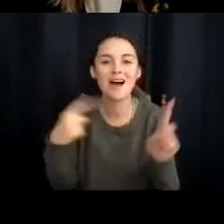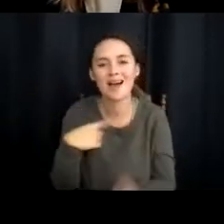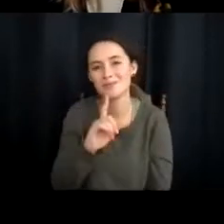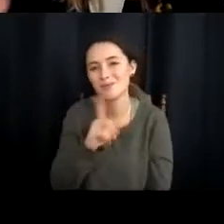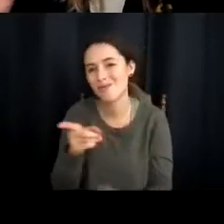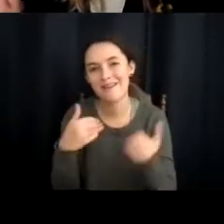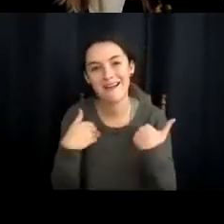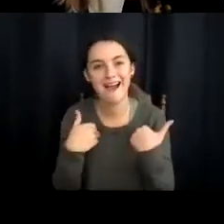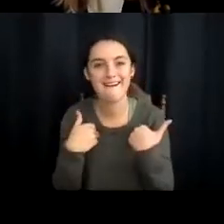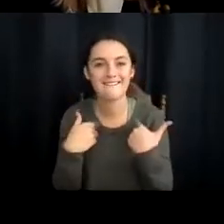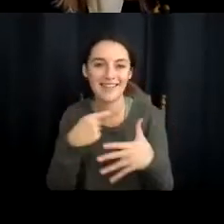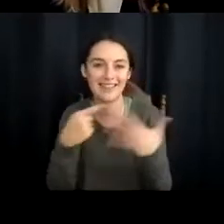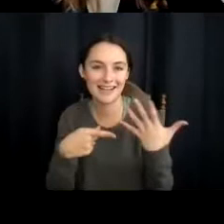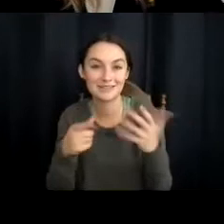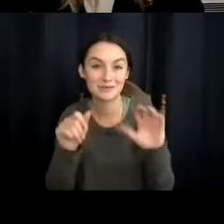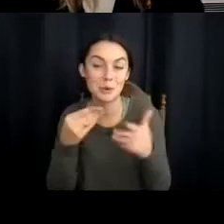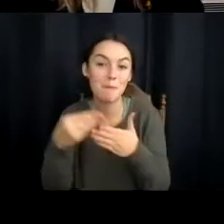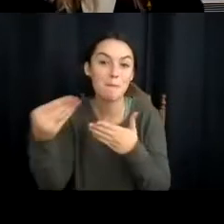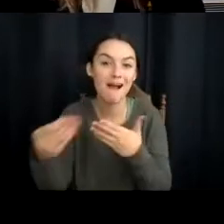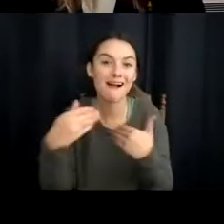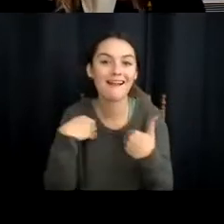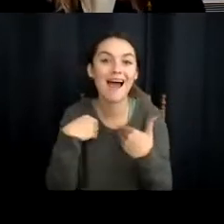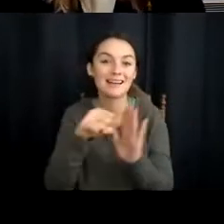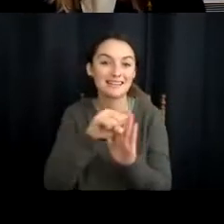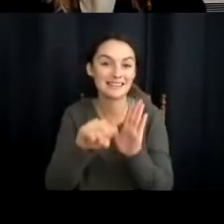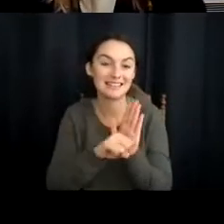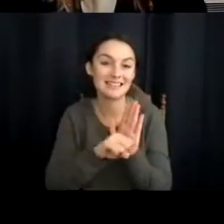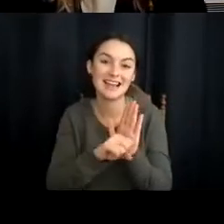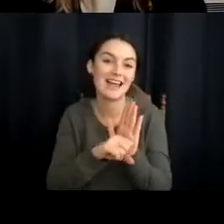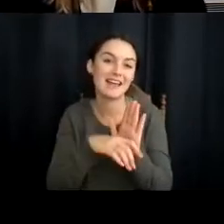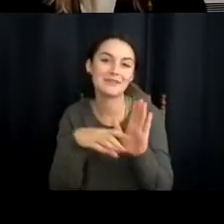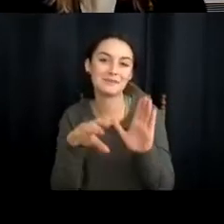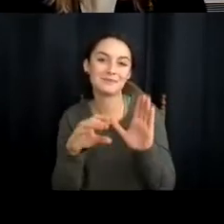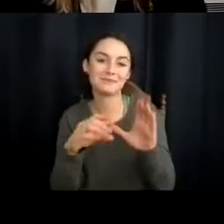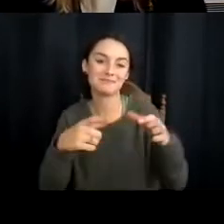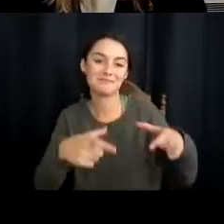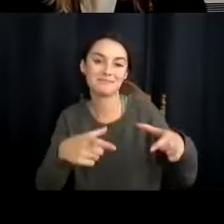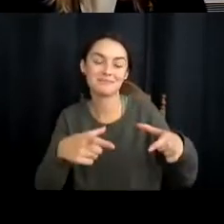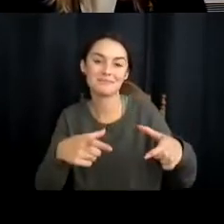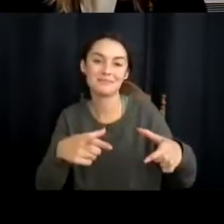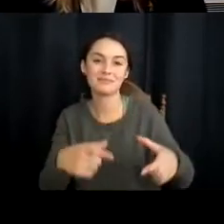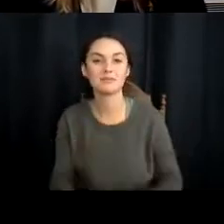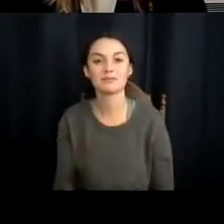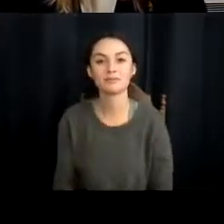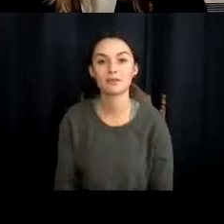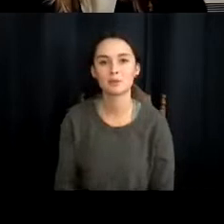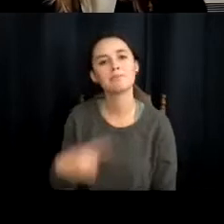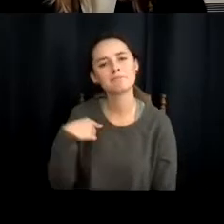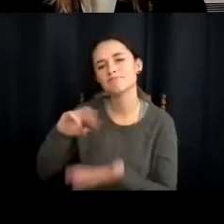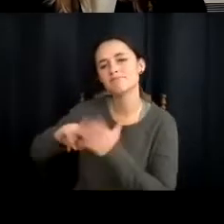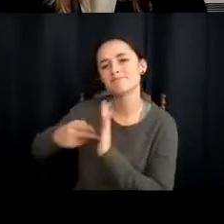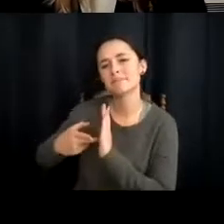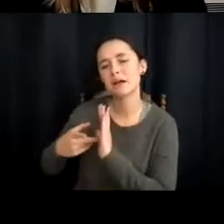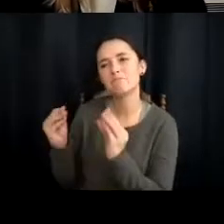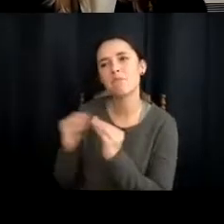souvenirs that are little trinkets that have the state seal on them that are shiny. No, I mean like collector coin. Yeah, they have